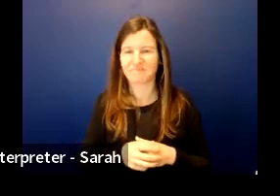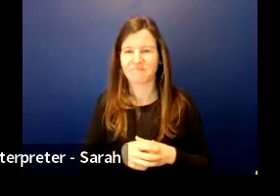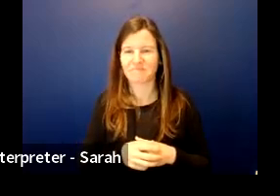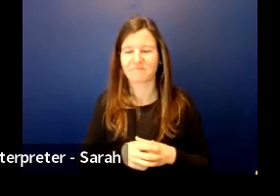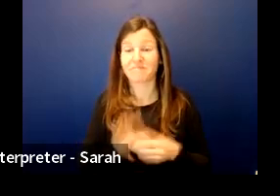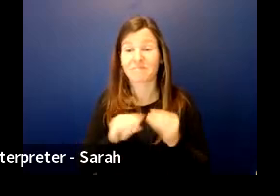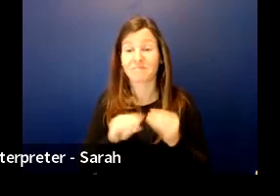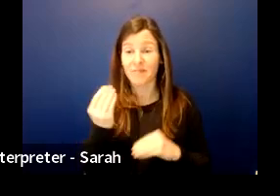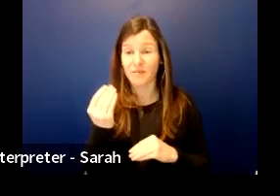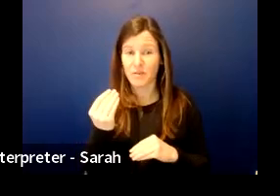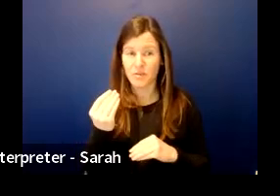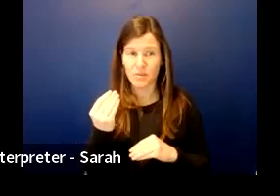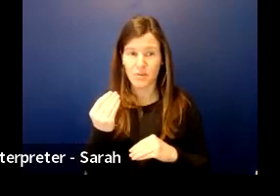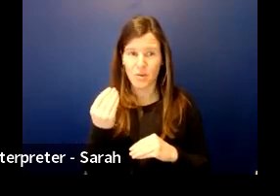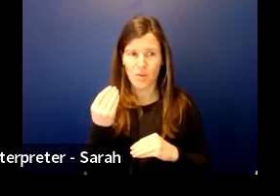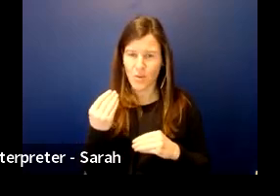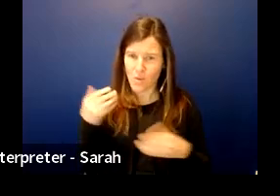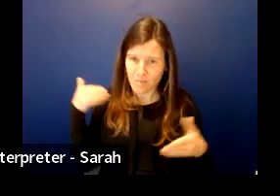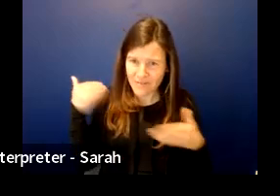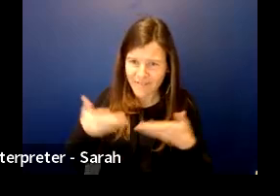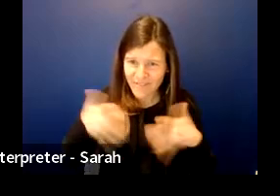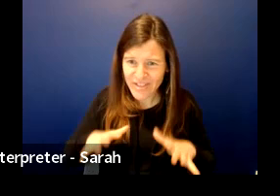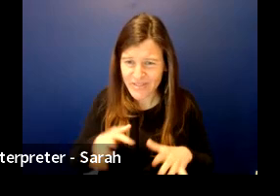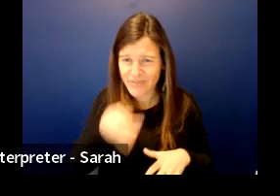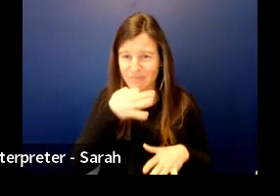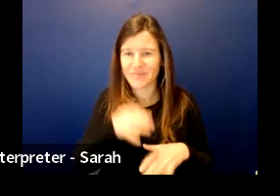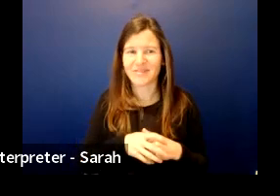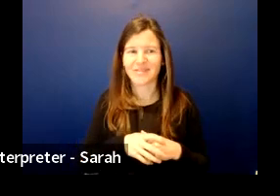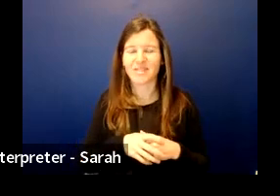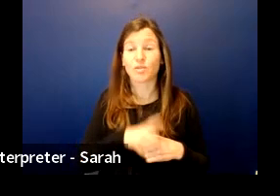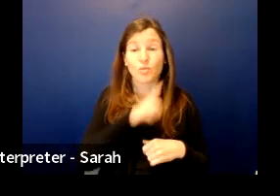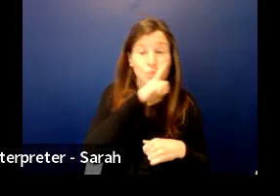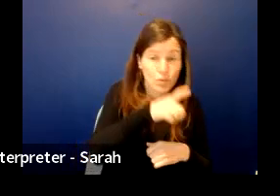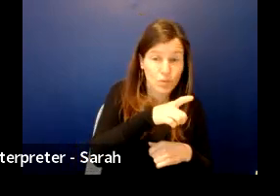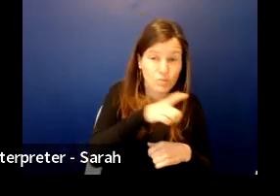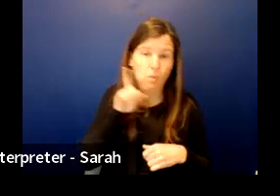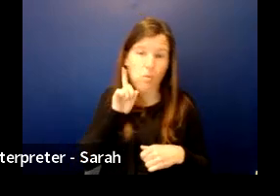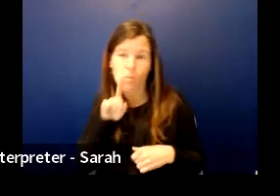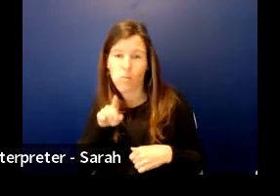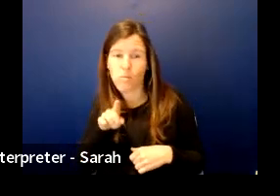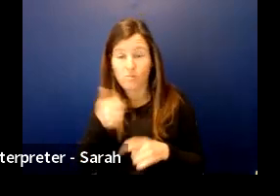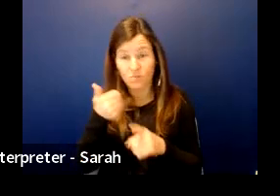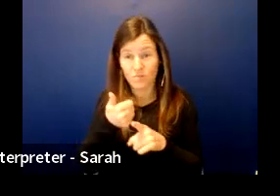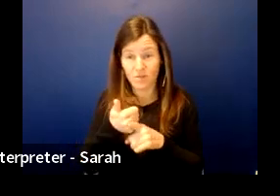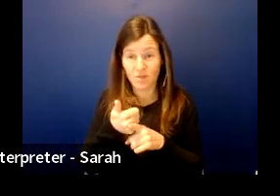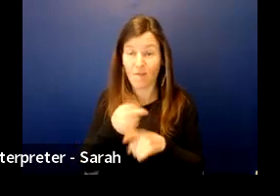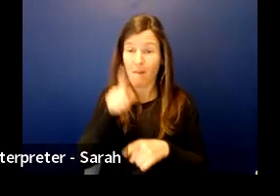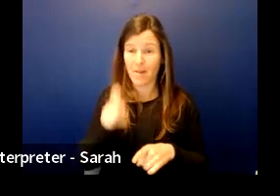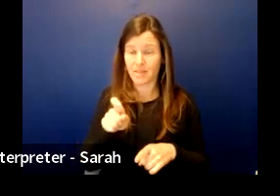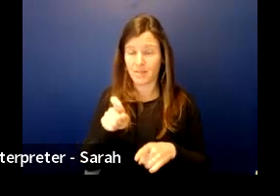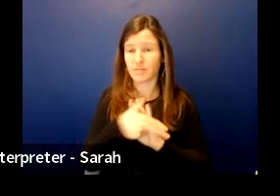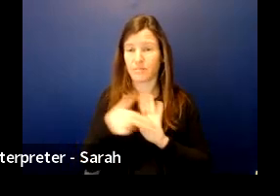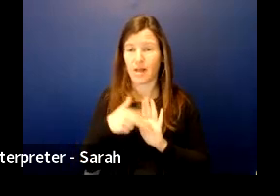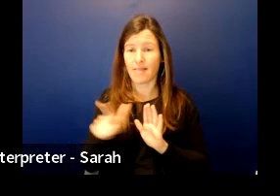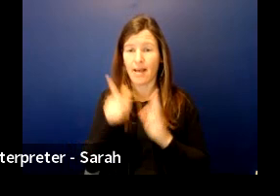Question 14. Oh, we're getting close to done already. True or false? You need to be a librarian to visit the